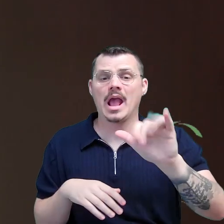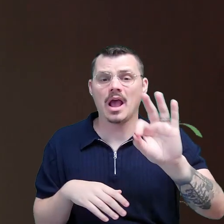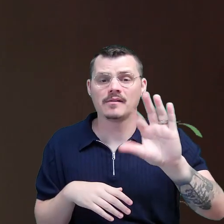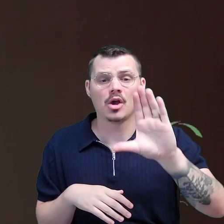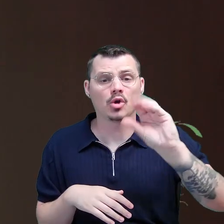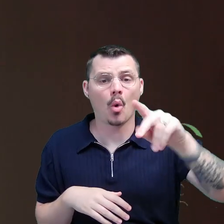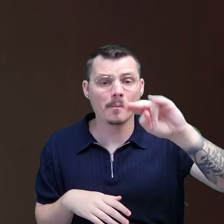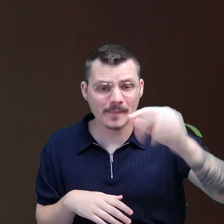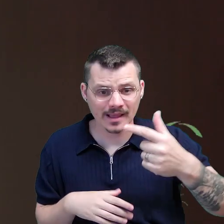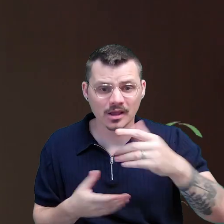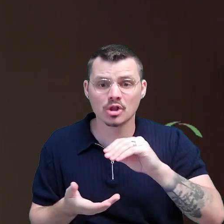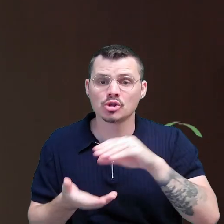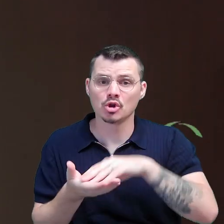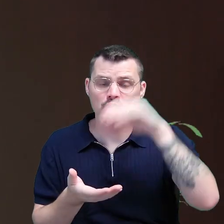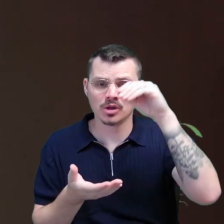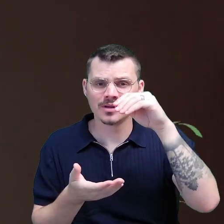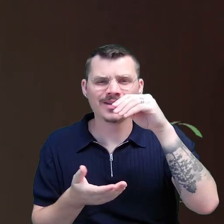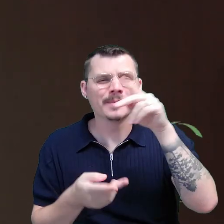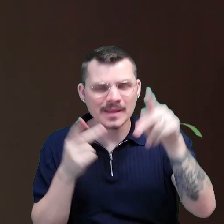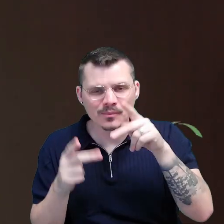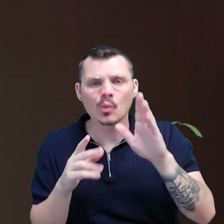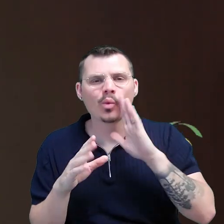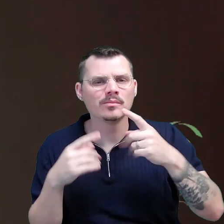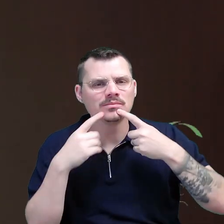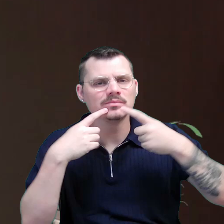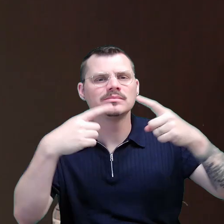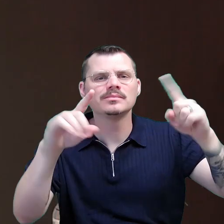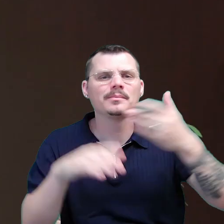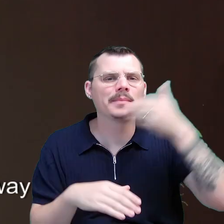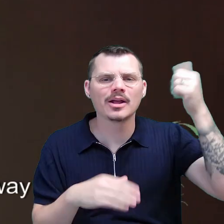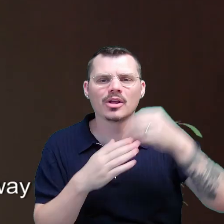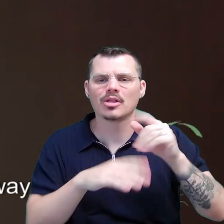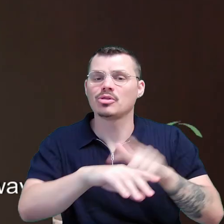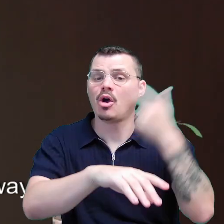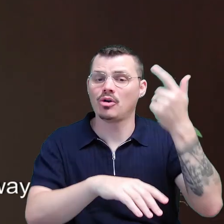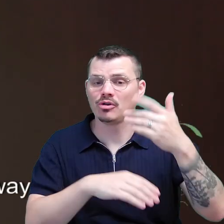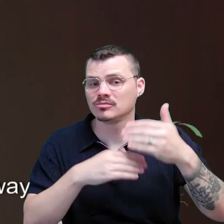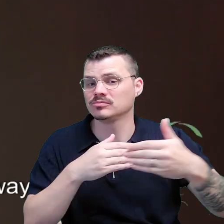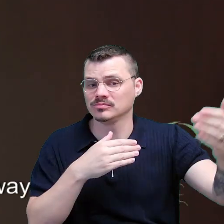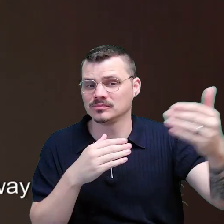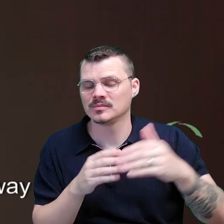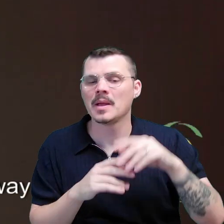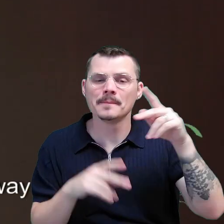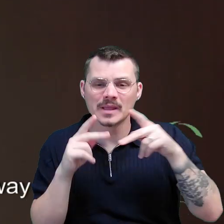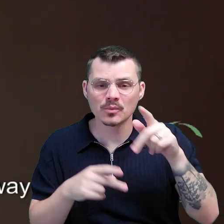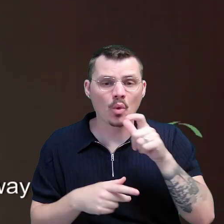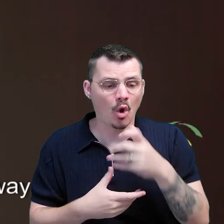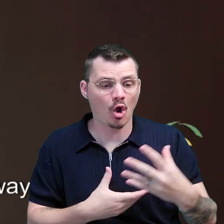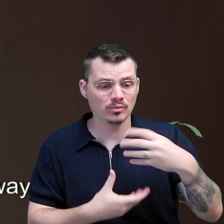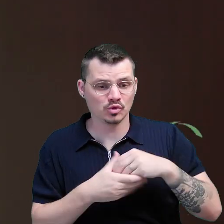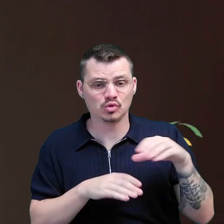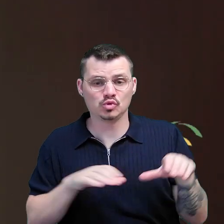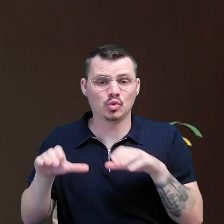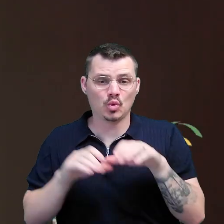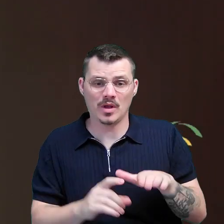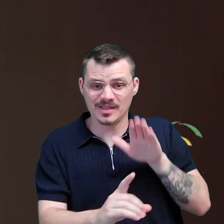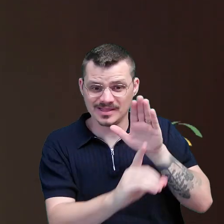learning, people do better in the long run. People with autism who get to do it their